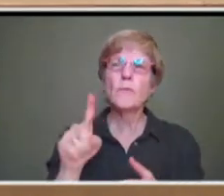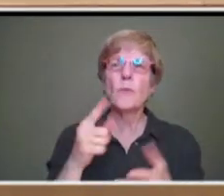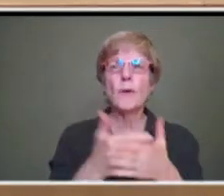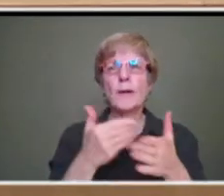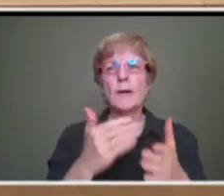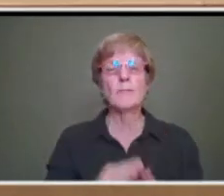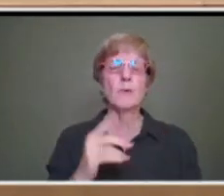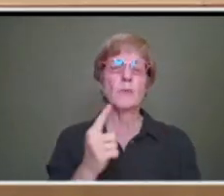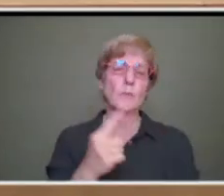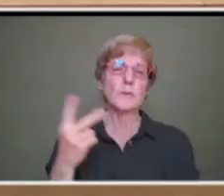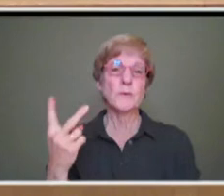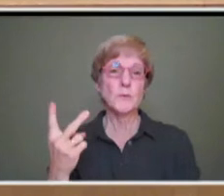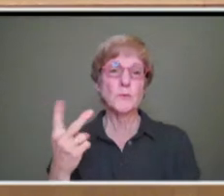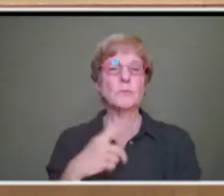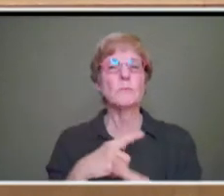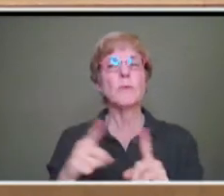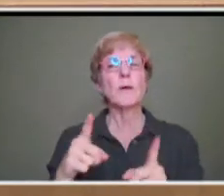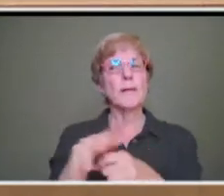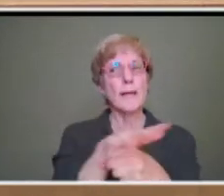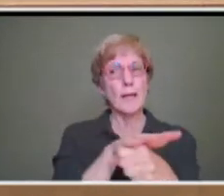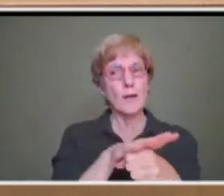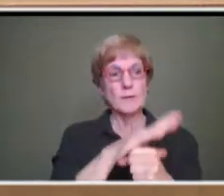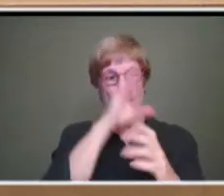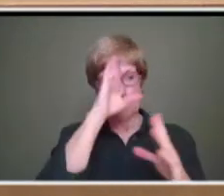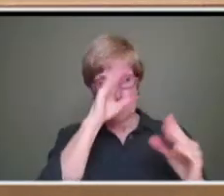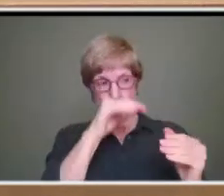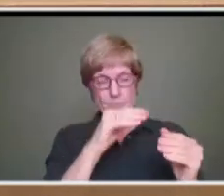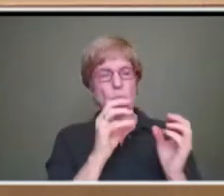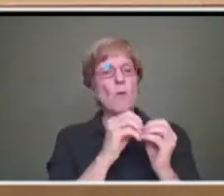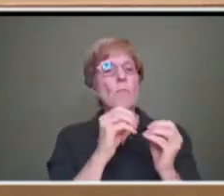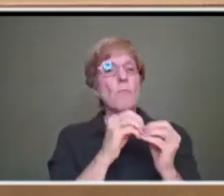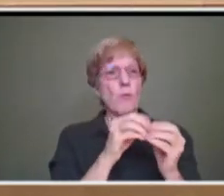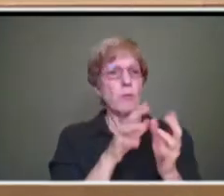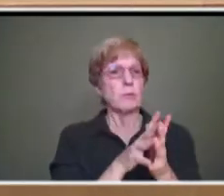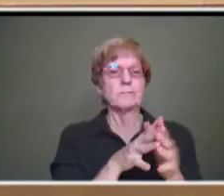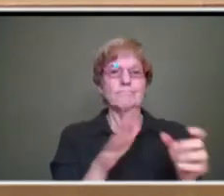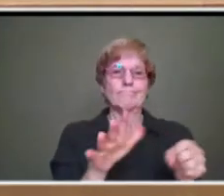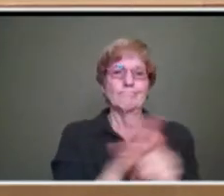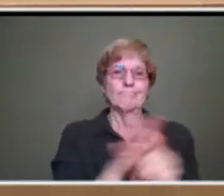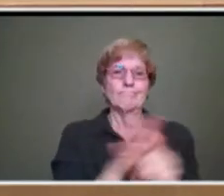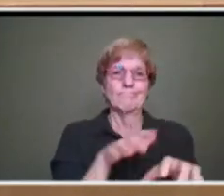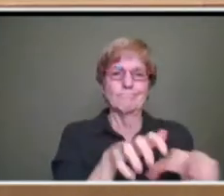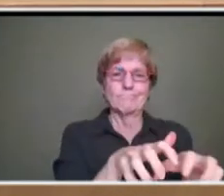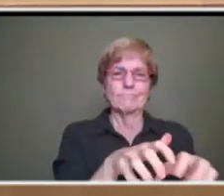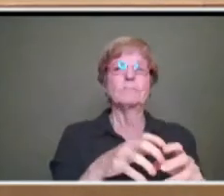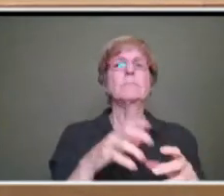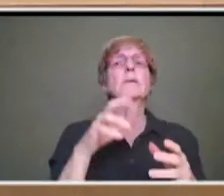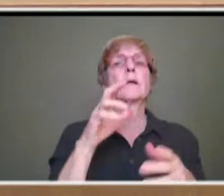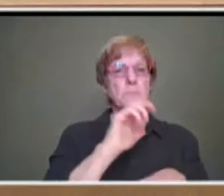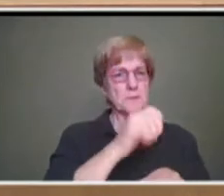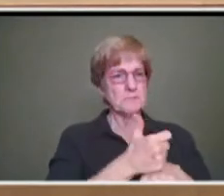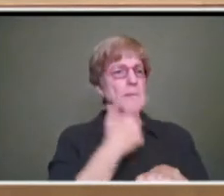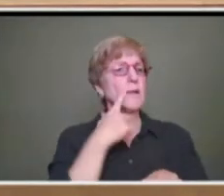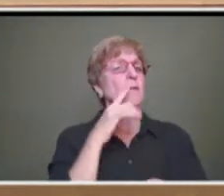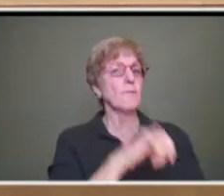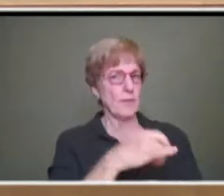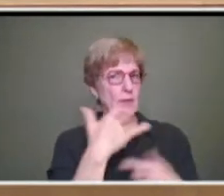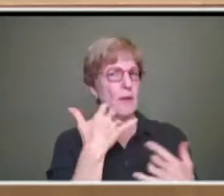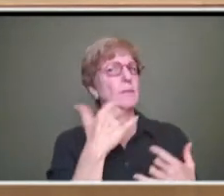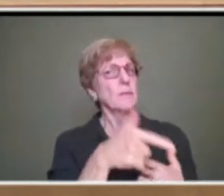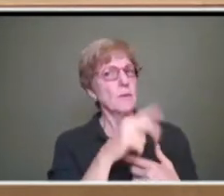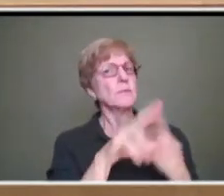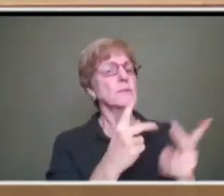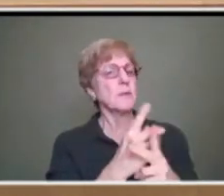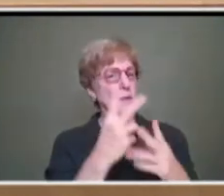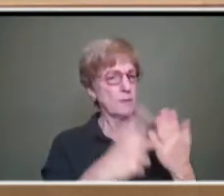and two part of things but in those areas we expect more intense development that bonus structure is now in place for those types of projects and we've